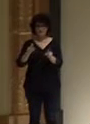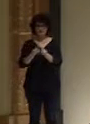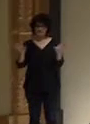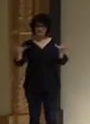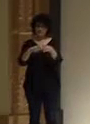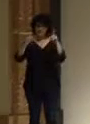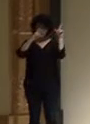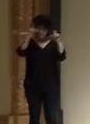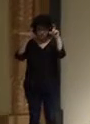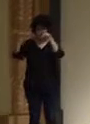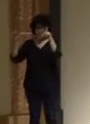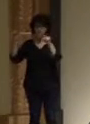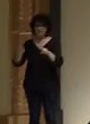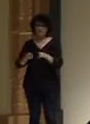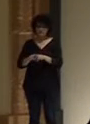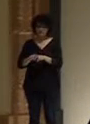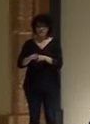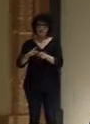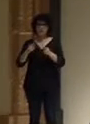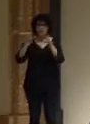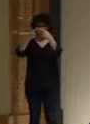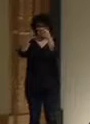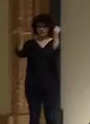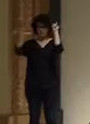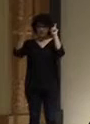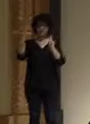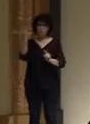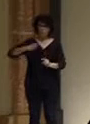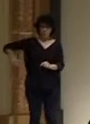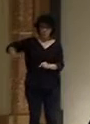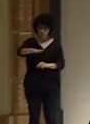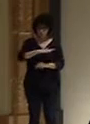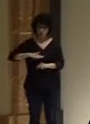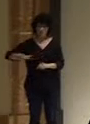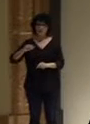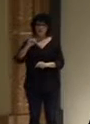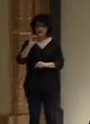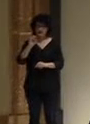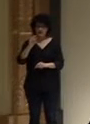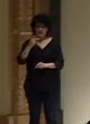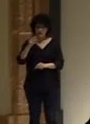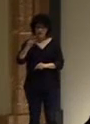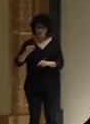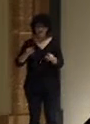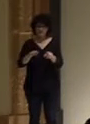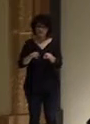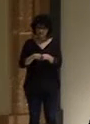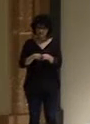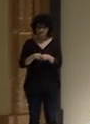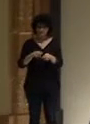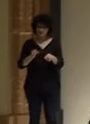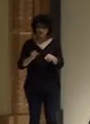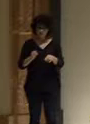from Porto University, and of course, the IETM Secretariat Team, IETM Advisory Board, and the IETM